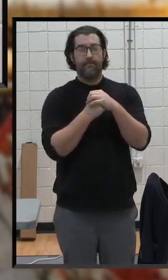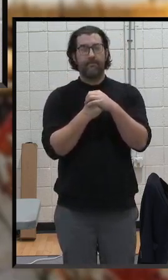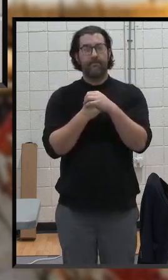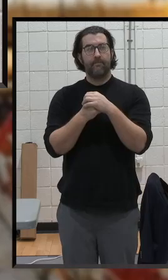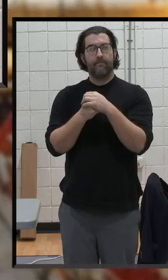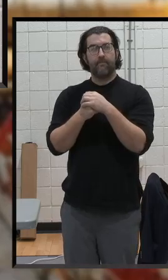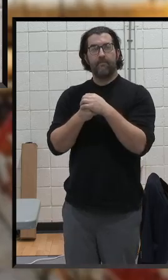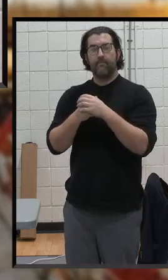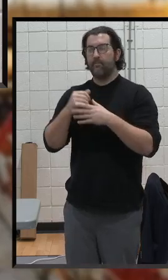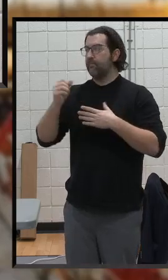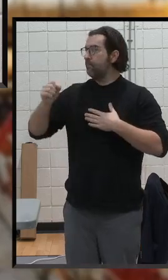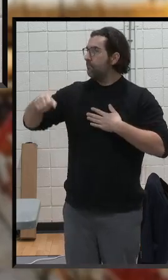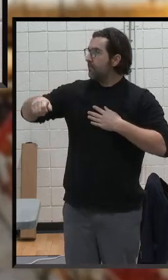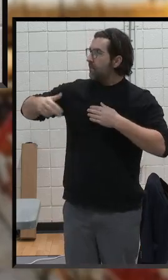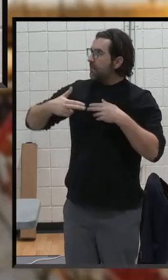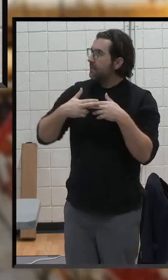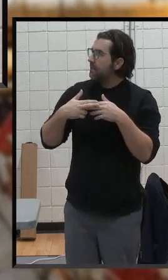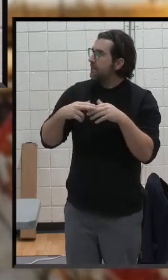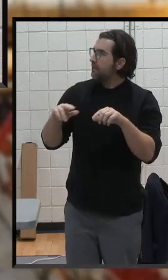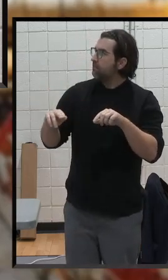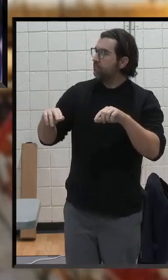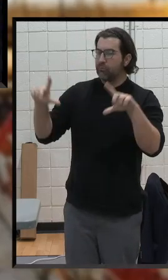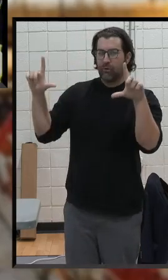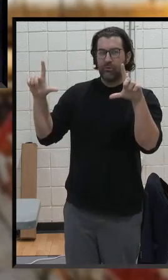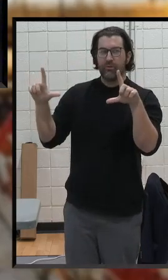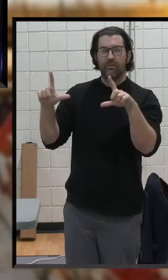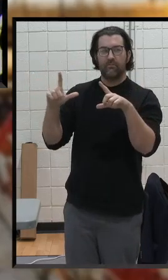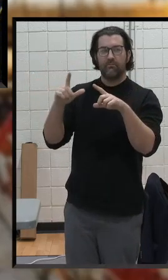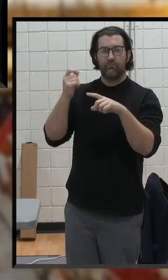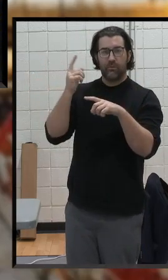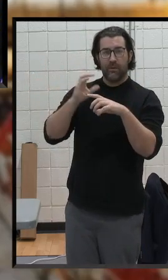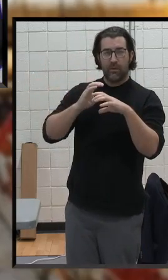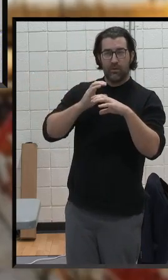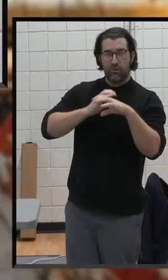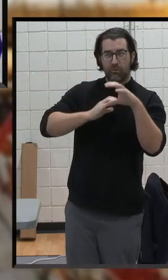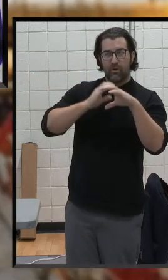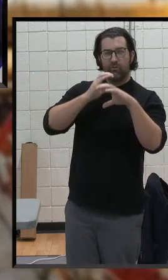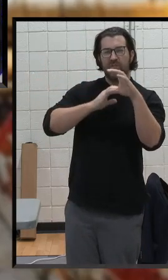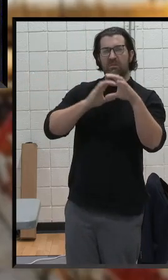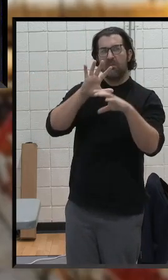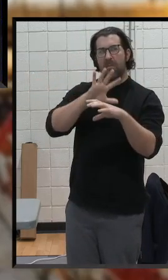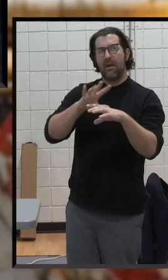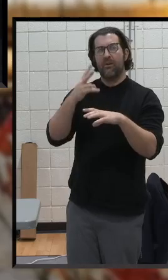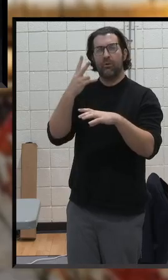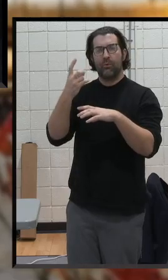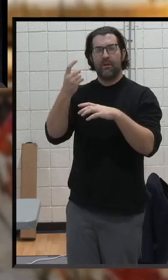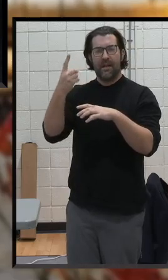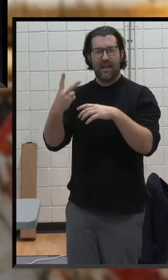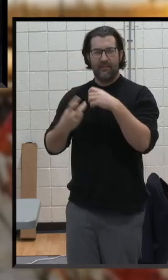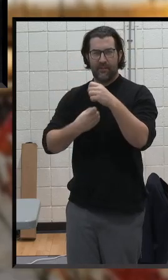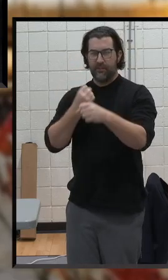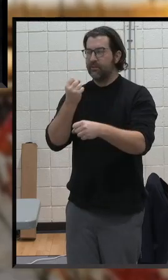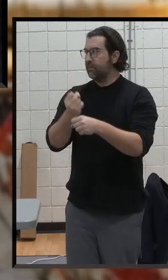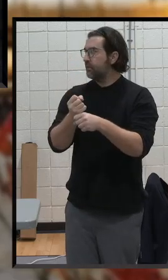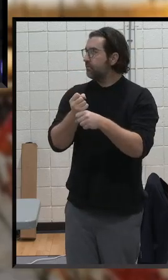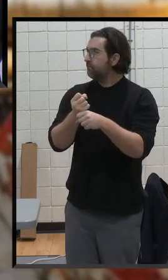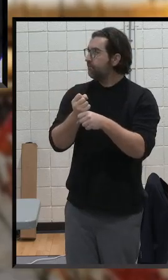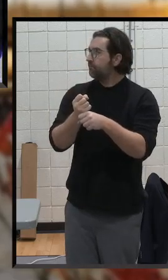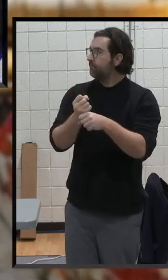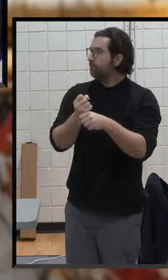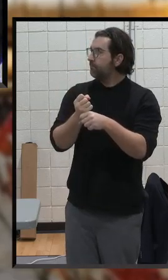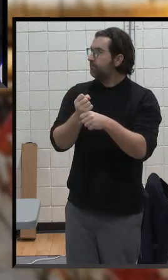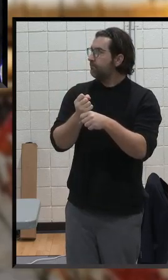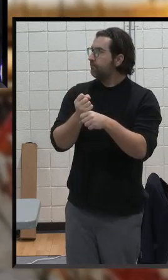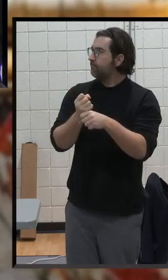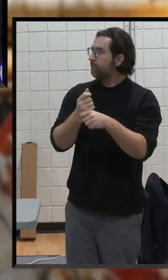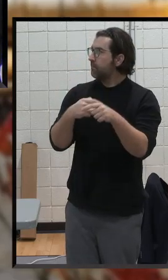Yeah, I could just pull up the slide that shows it all, but the construction is about 2.5 years. Wait, am I going the